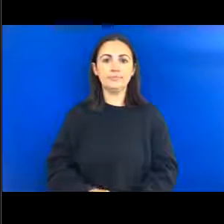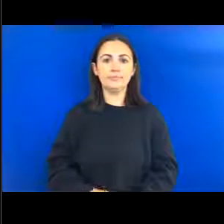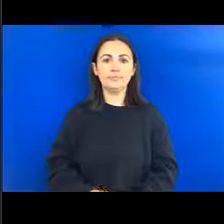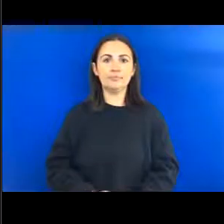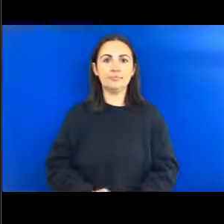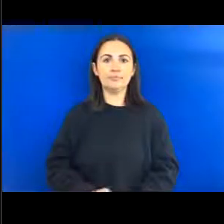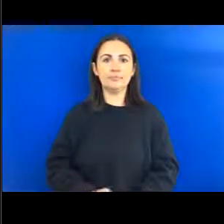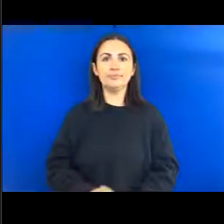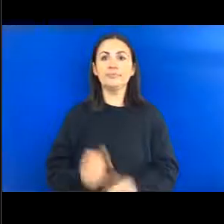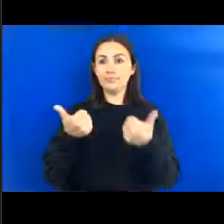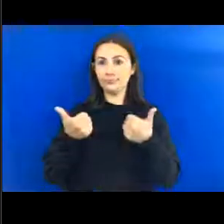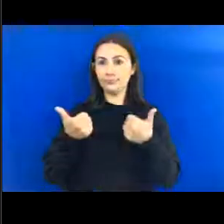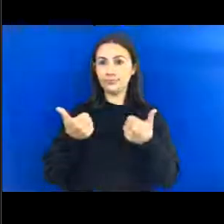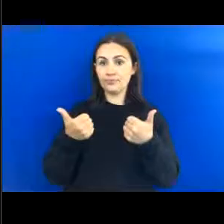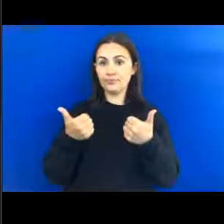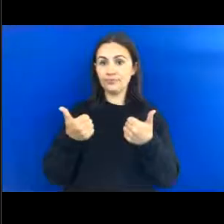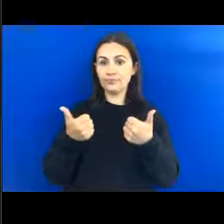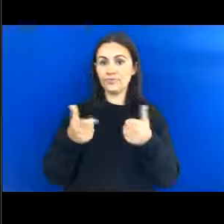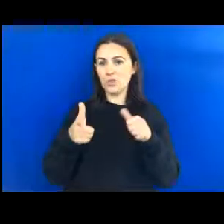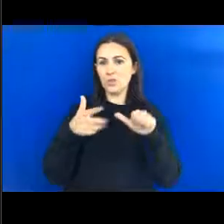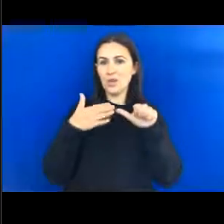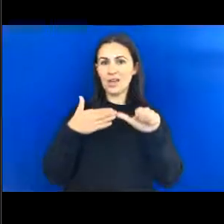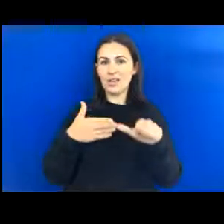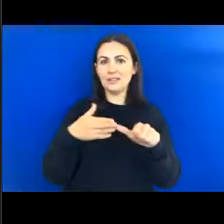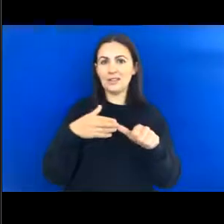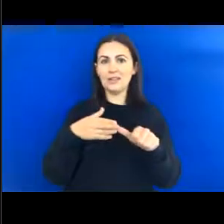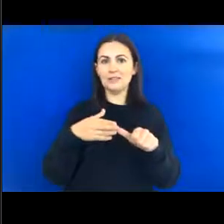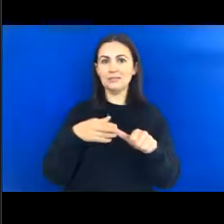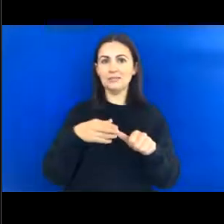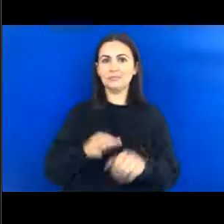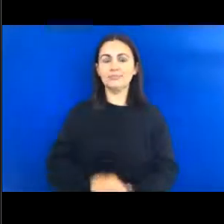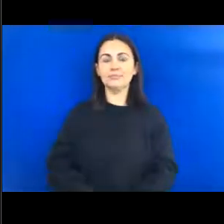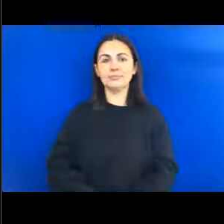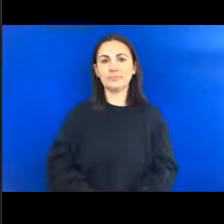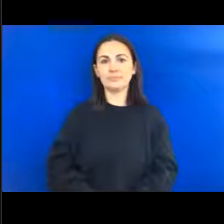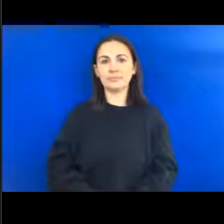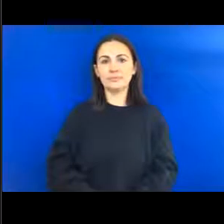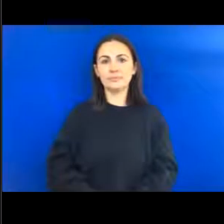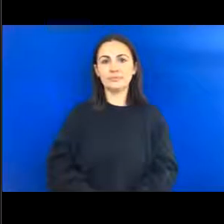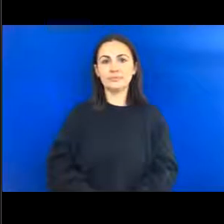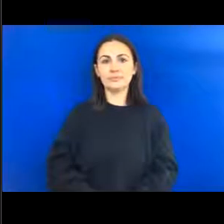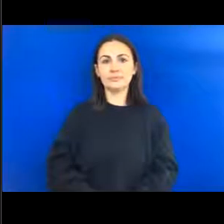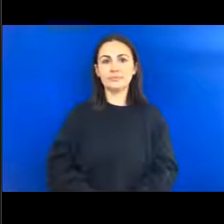Okay, I'll close that poll and share it with everyone.